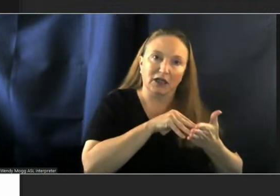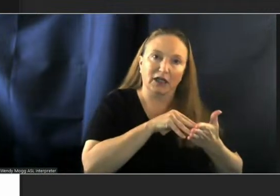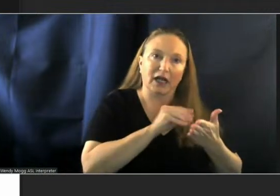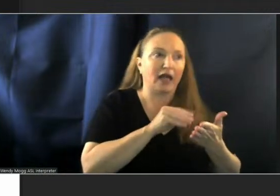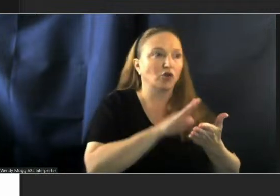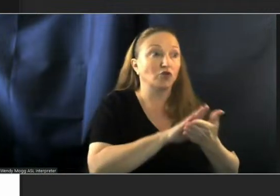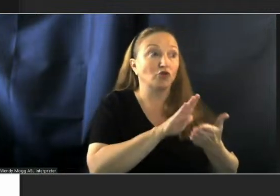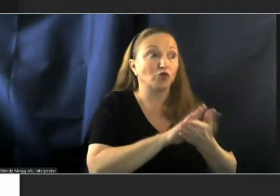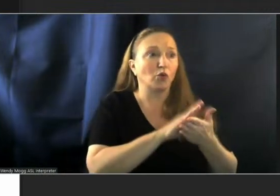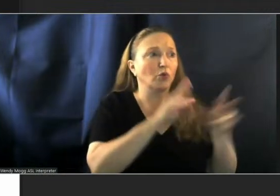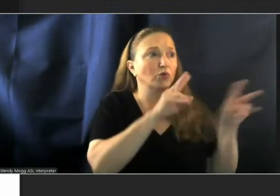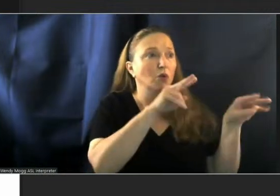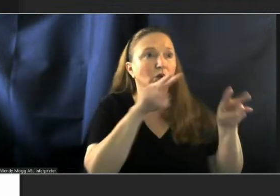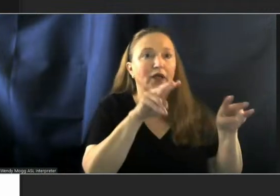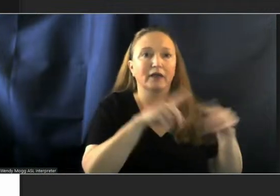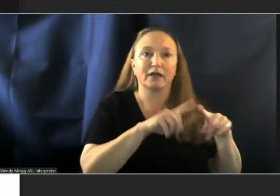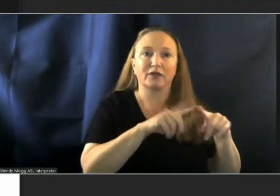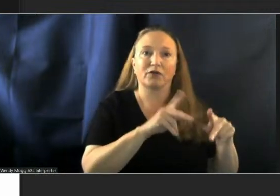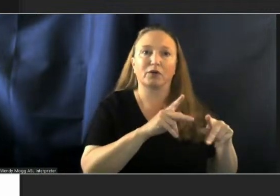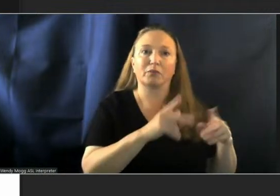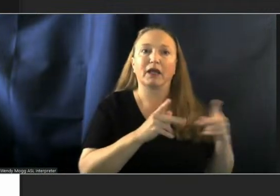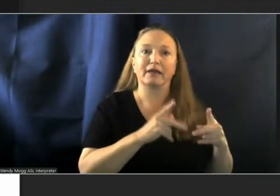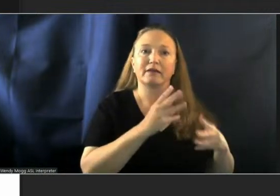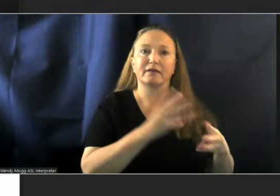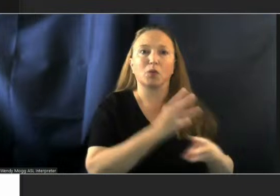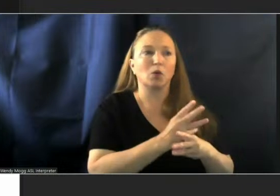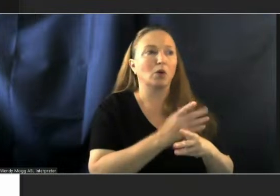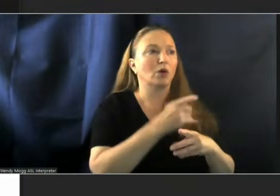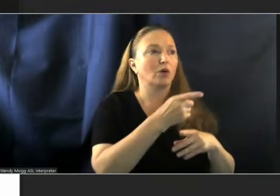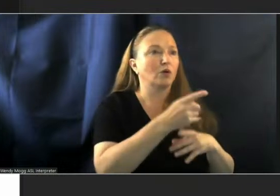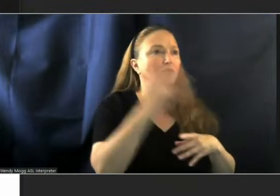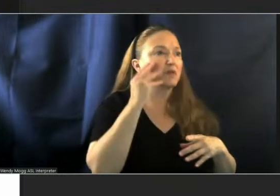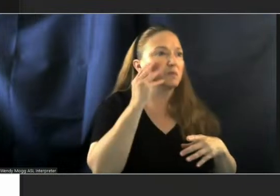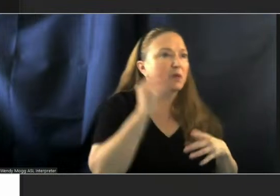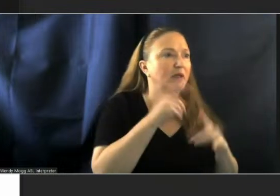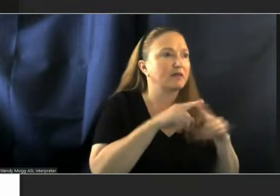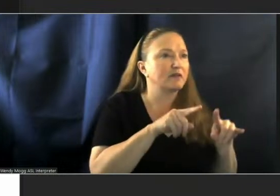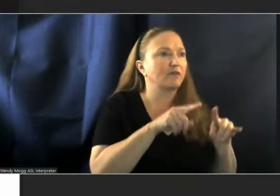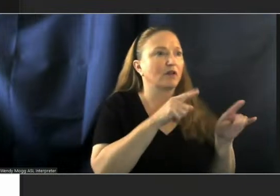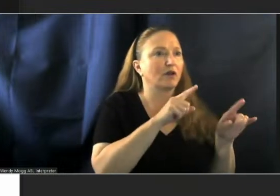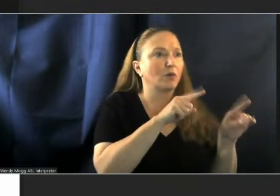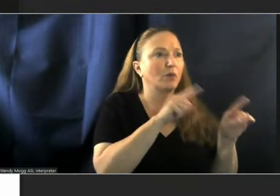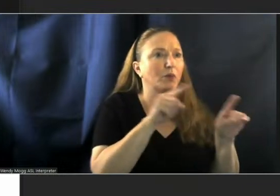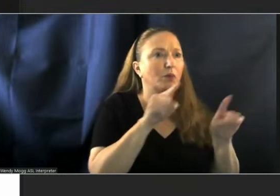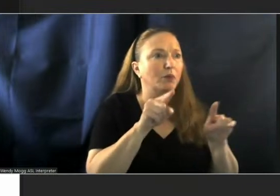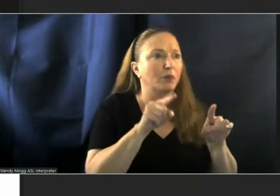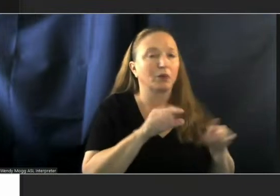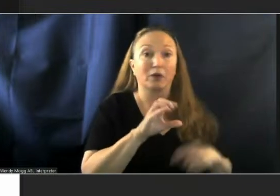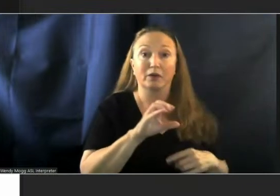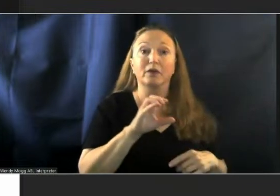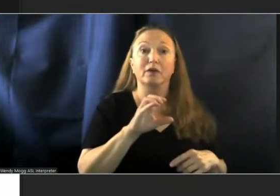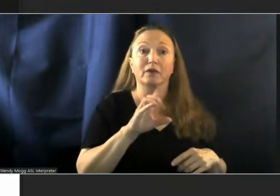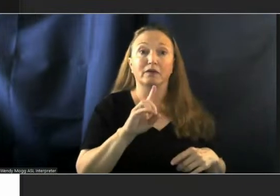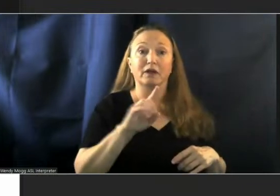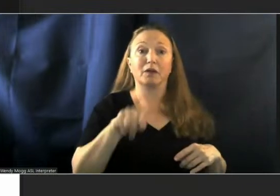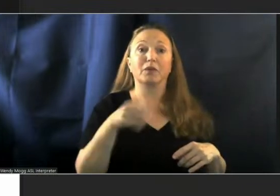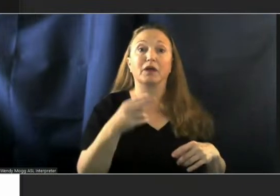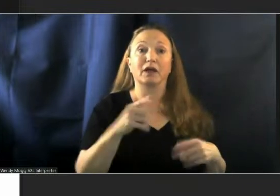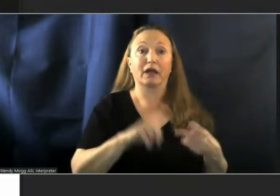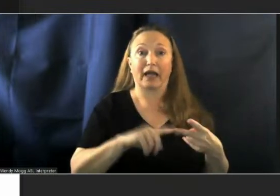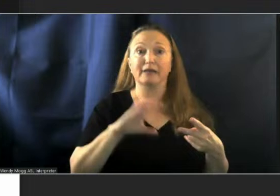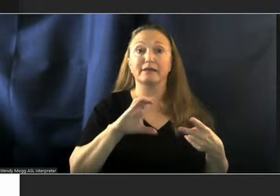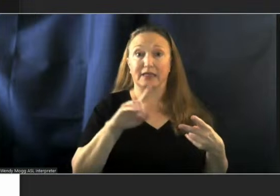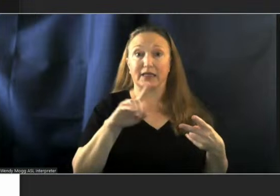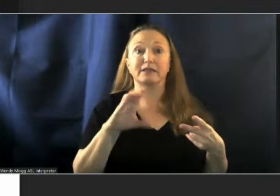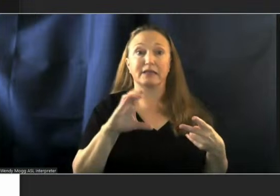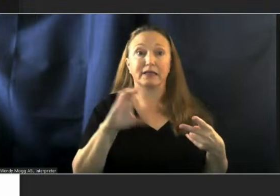around the world that have done different things in different places, CDPH has decided and CDC have decided